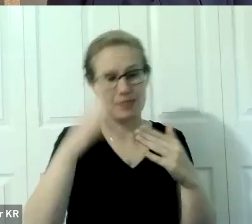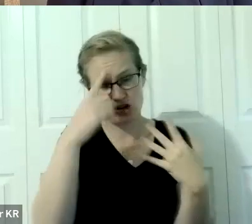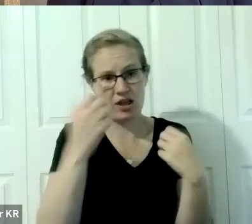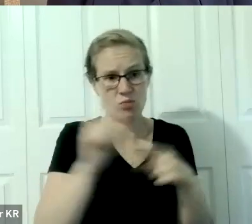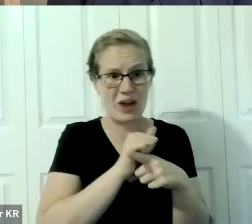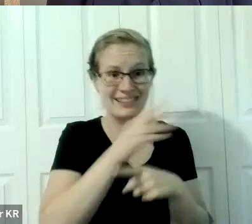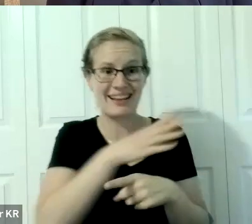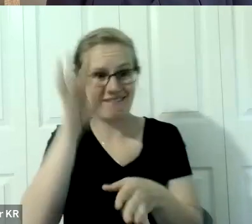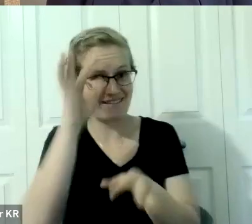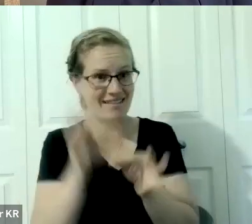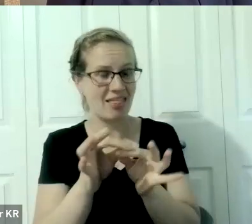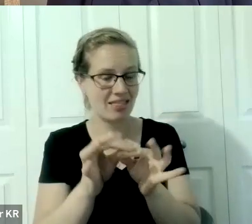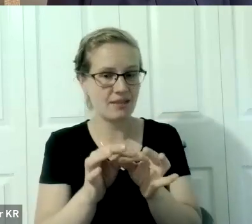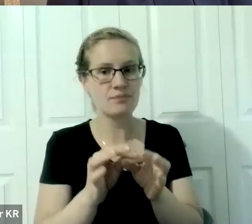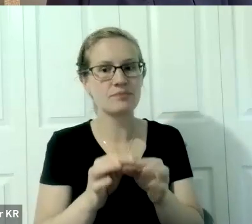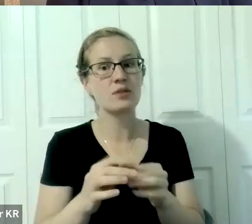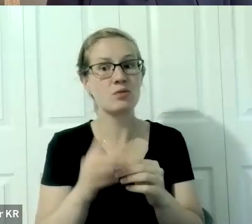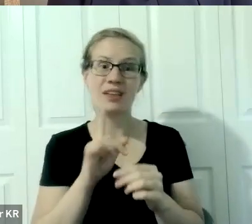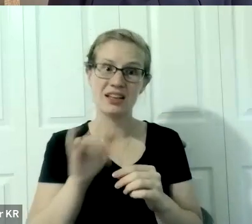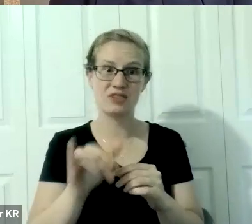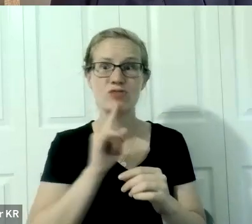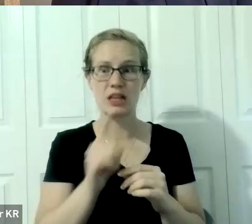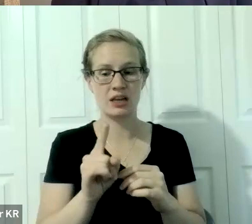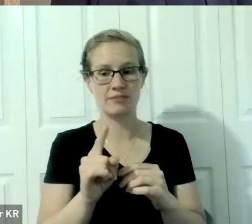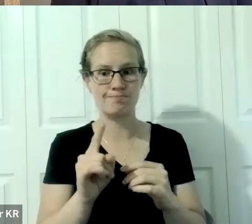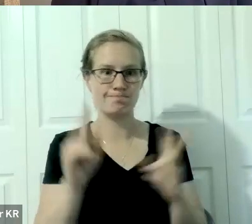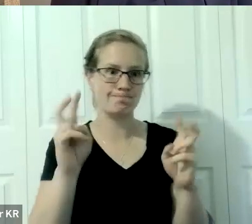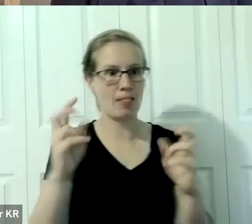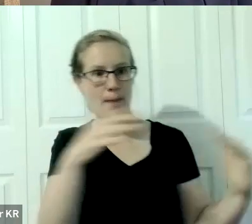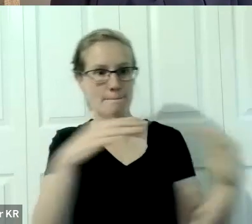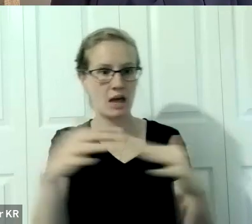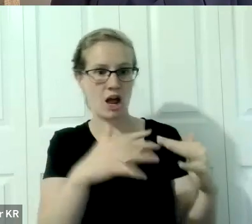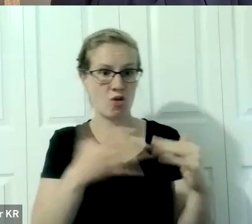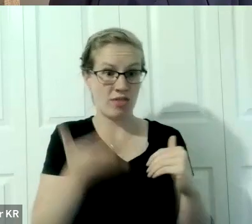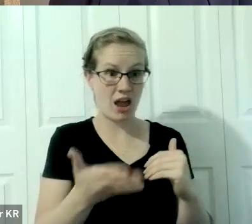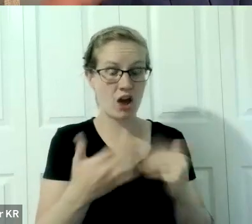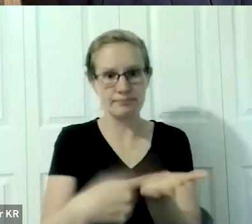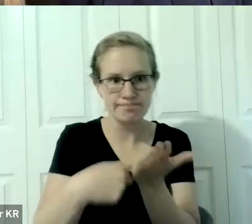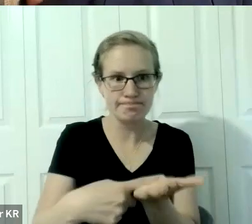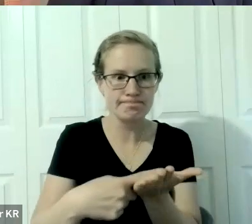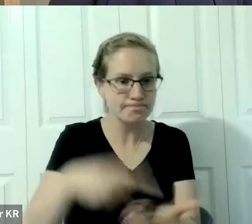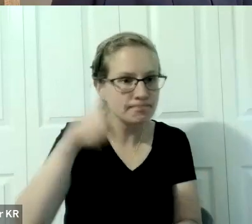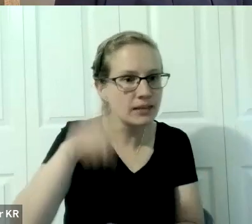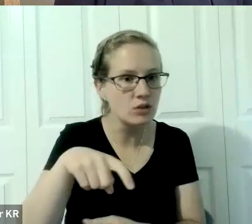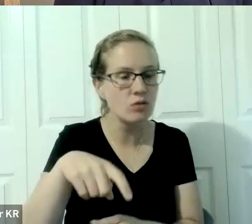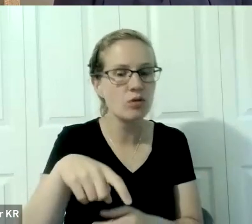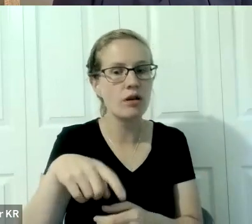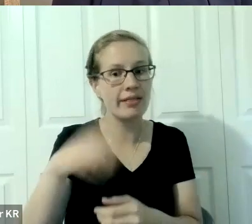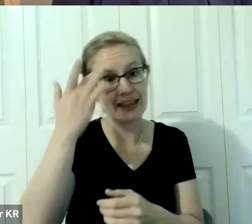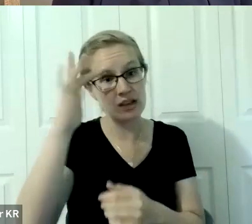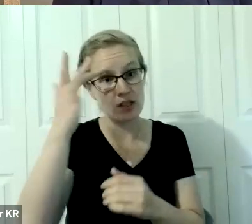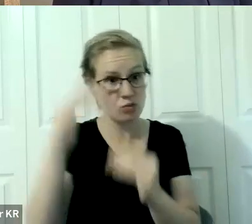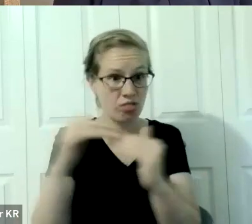And so we think that that's where the battle needs to really be fought and the discussions need to be had, is on the intellectual